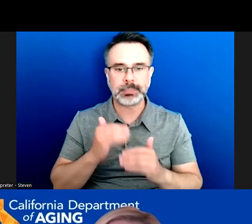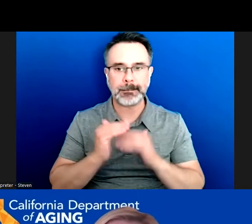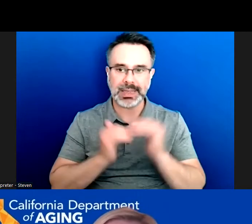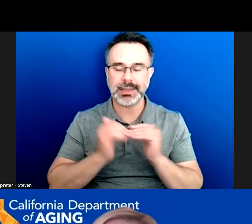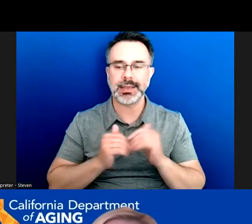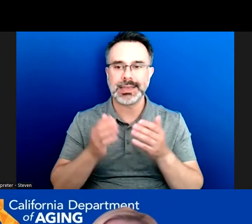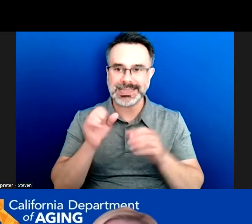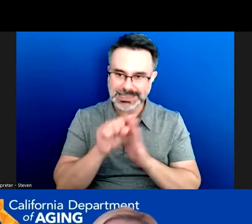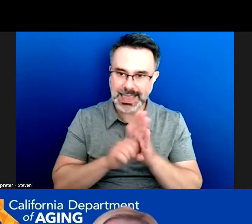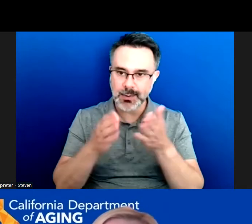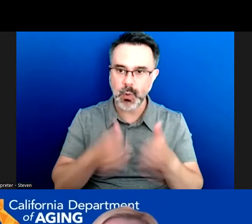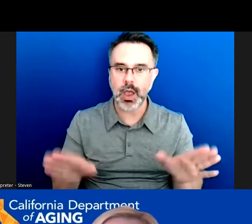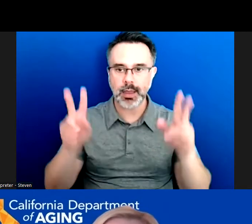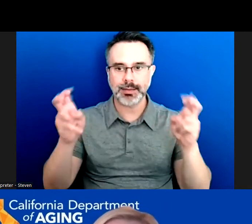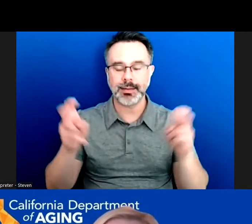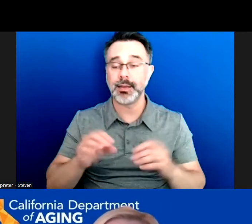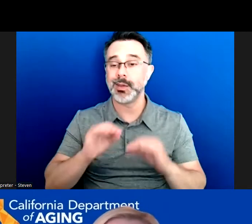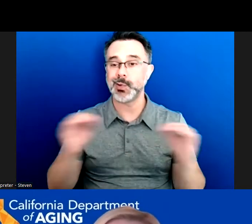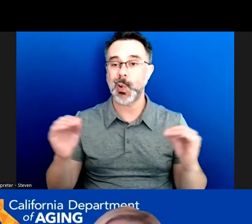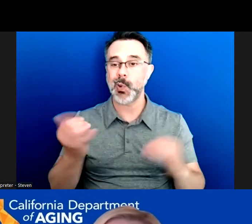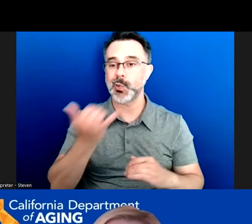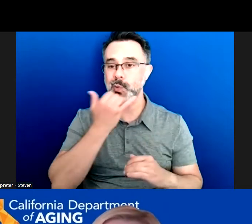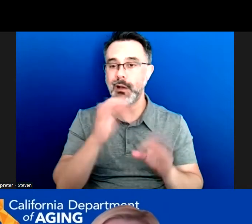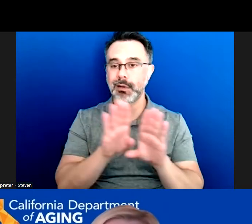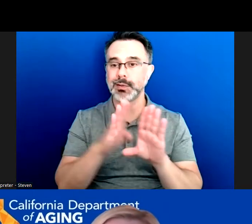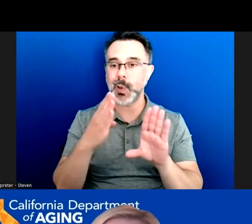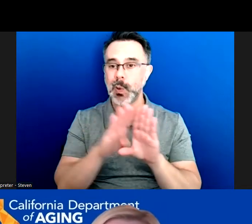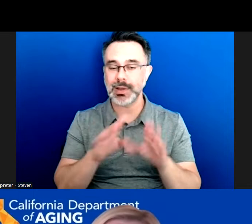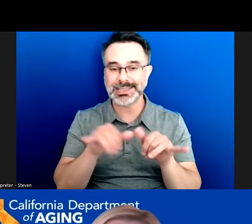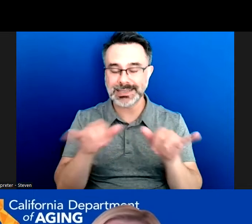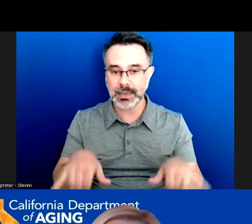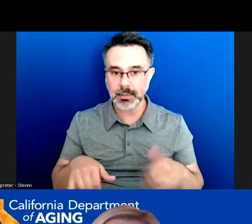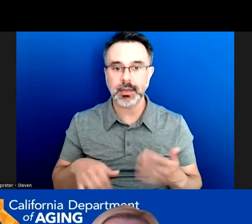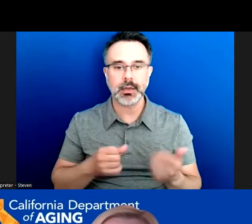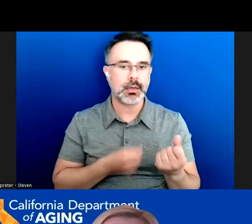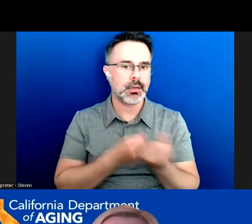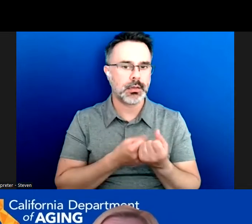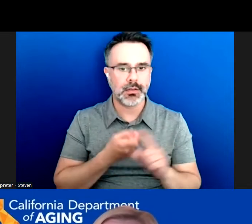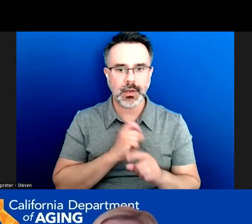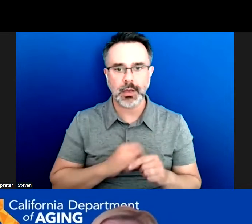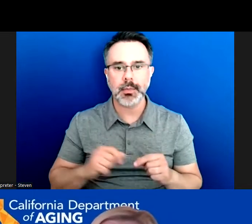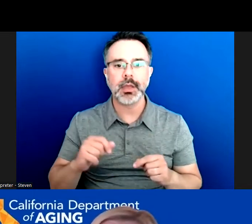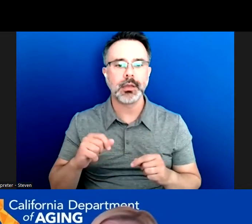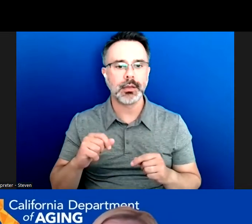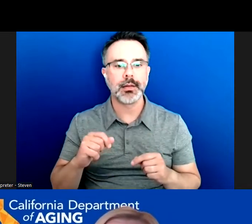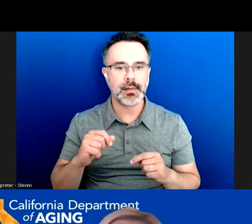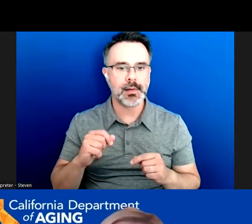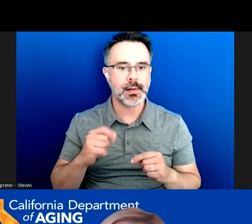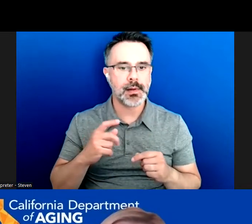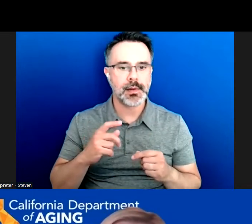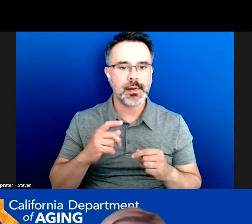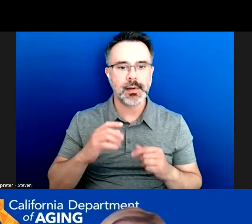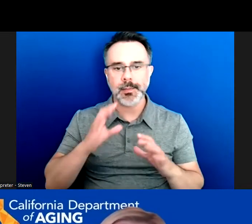system that is backed by a consumer-facing navigation system that includes a web portal,